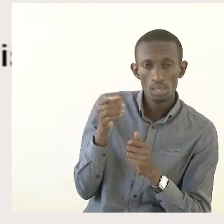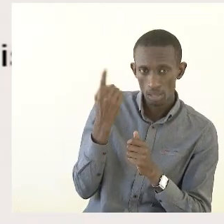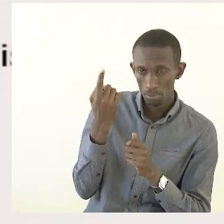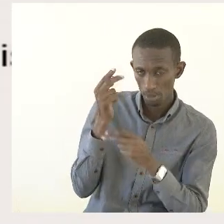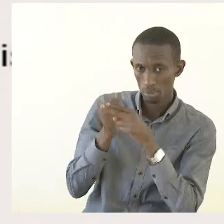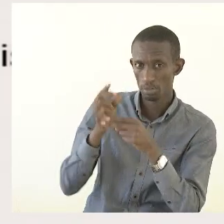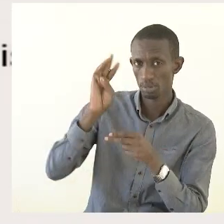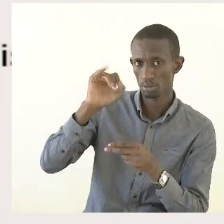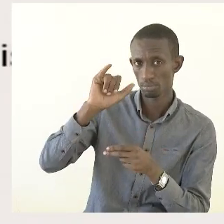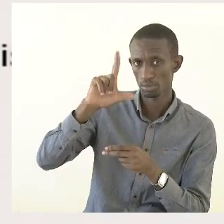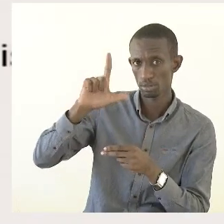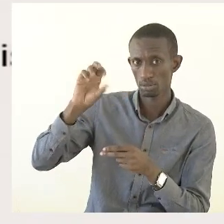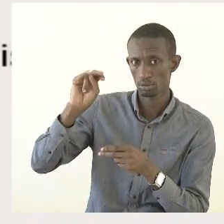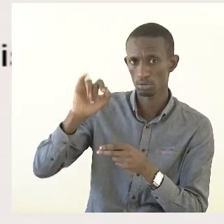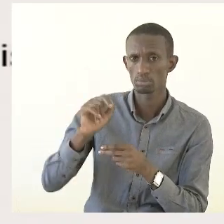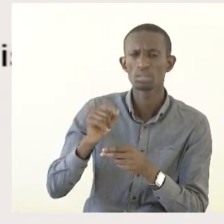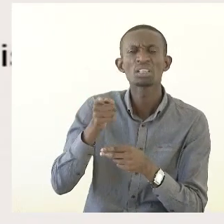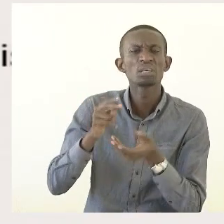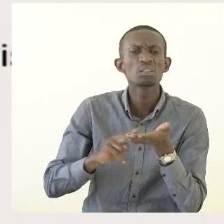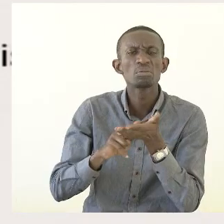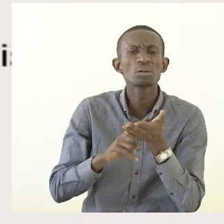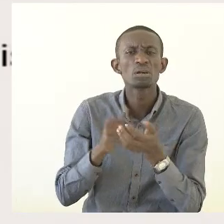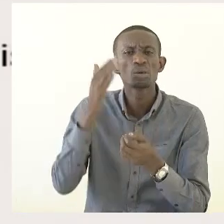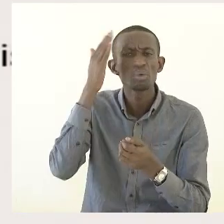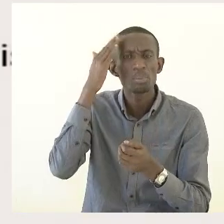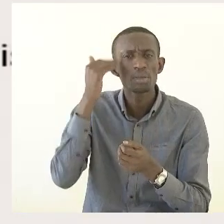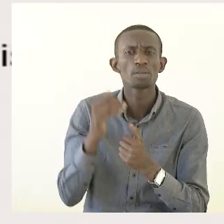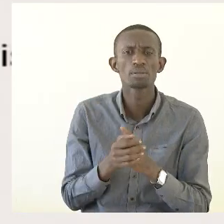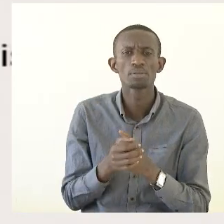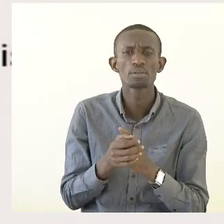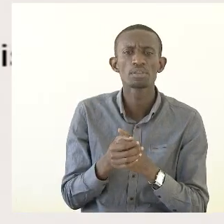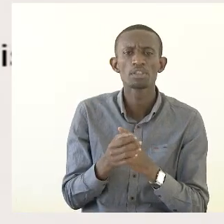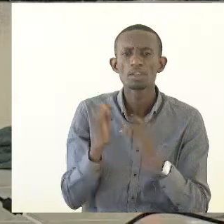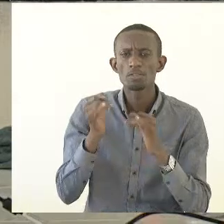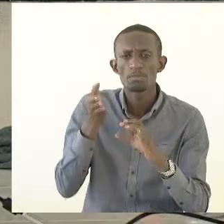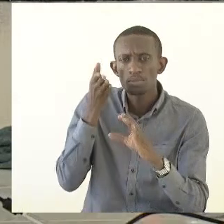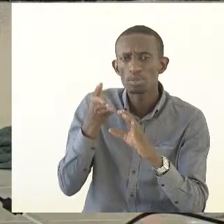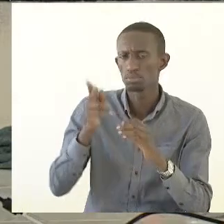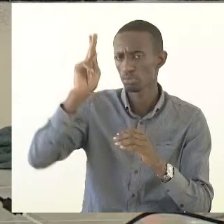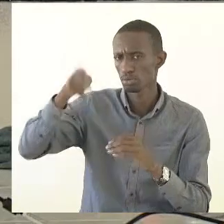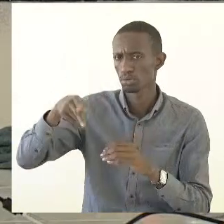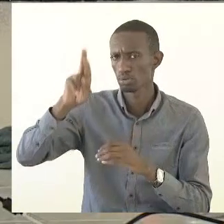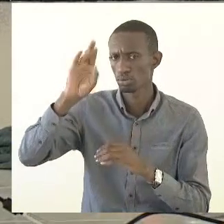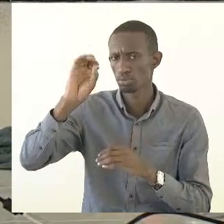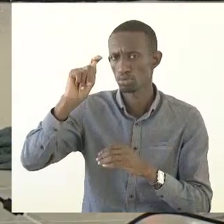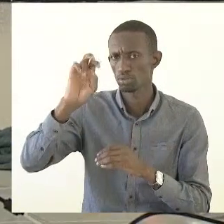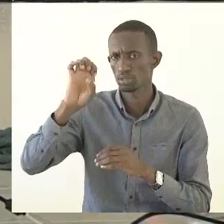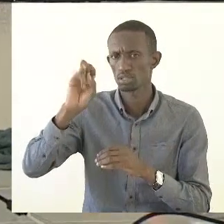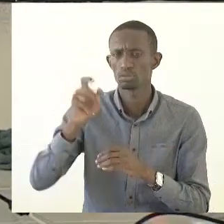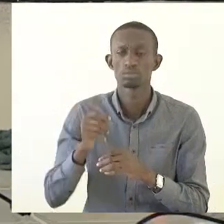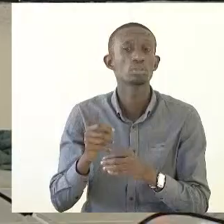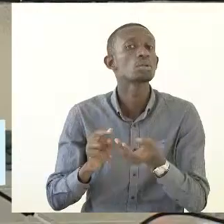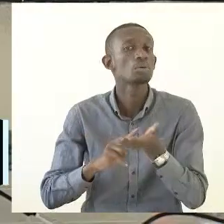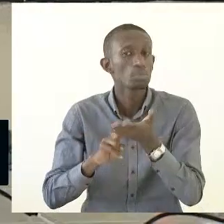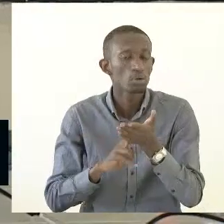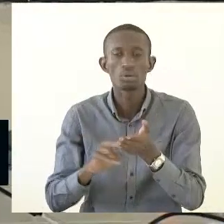Meron's test. It is used to test the presence of proteins in the food. We use Meron's, we use Burettes to test